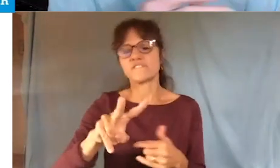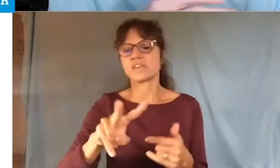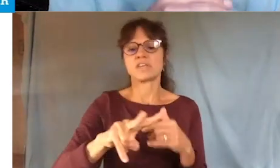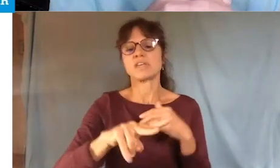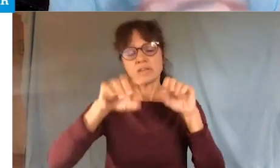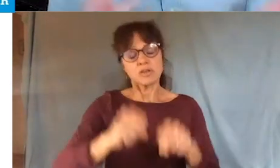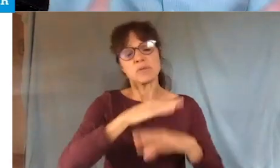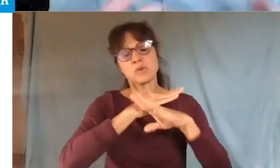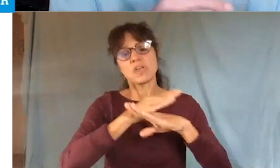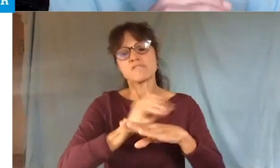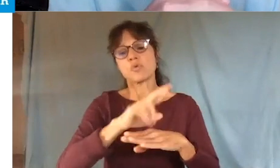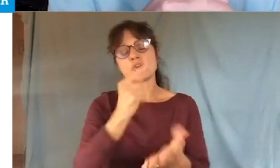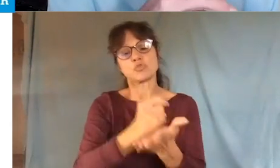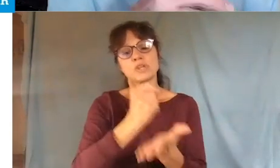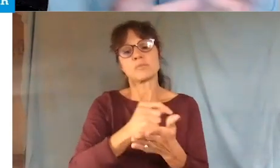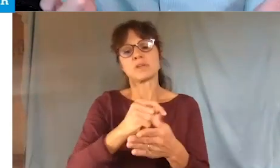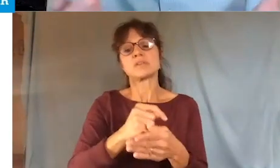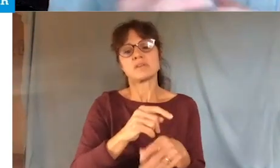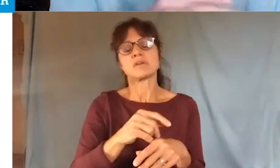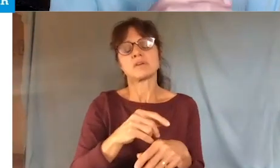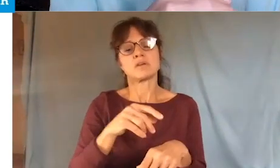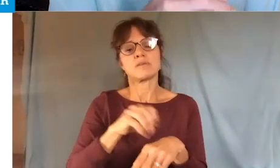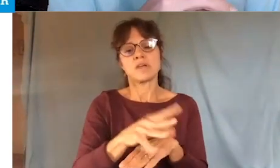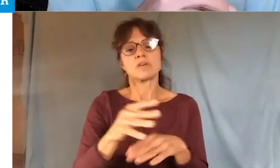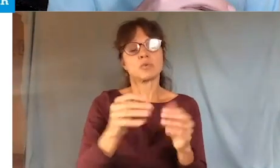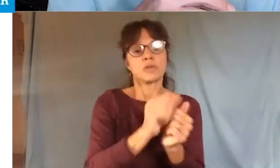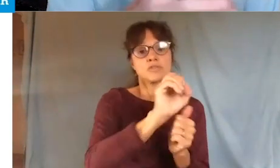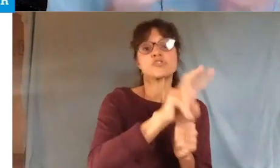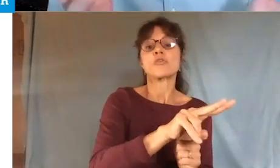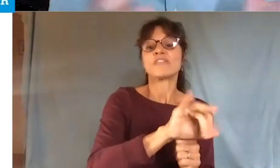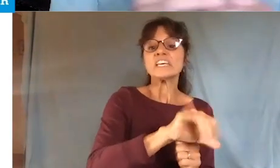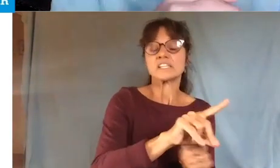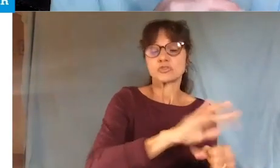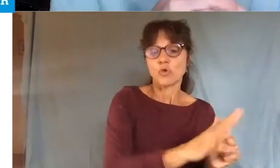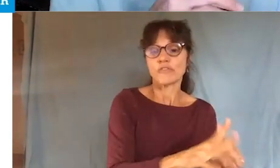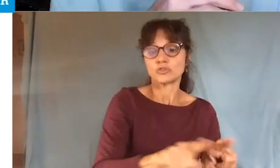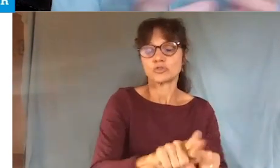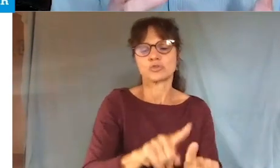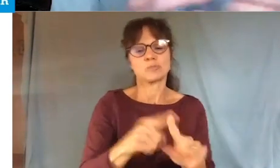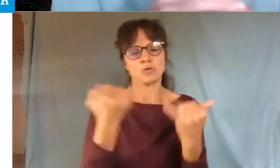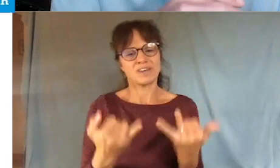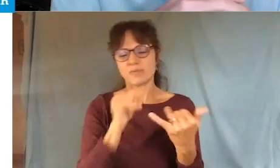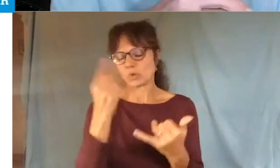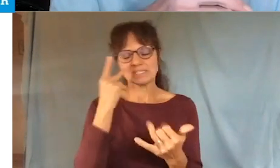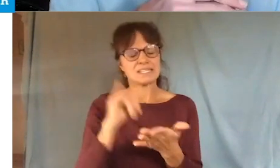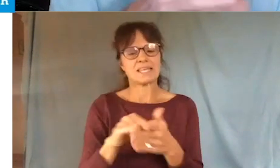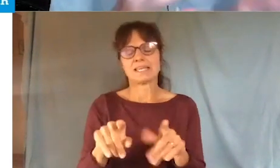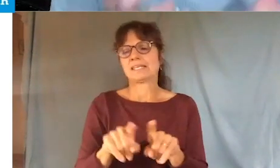protective effect or treatment effect with COVID-19. And at this point, we don't see that as